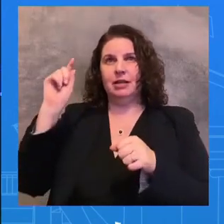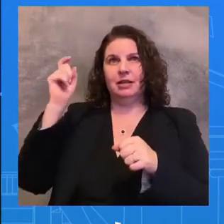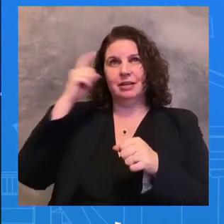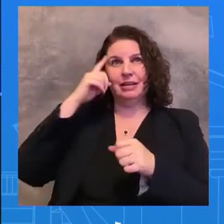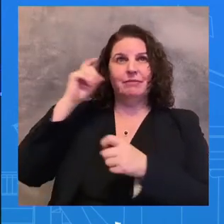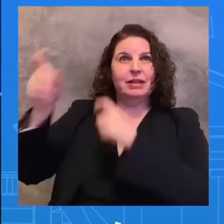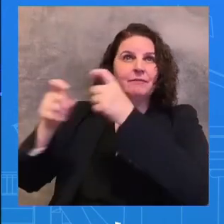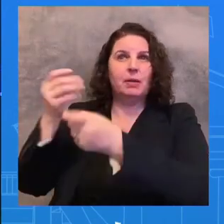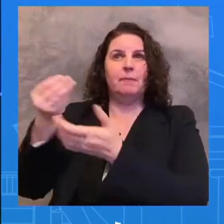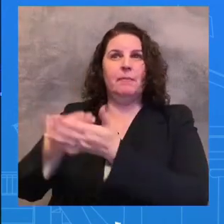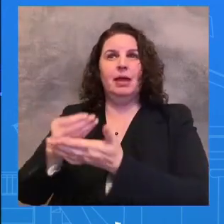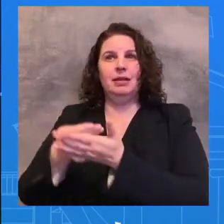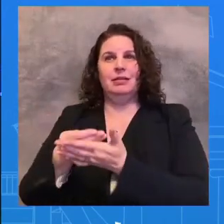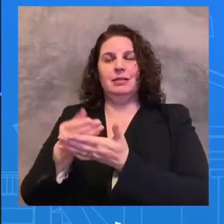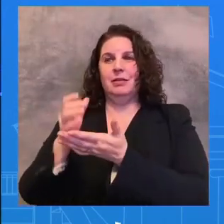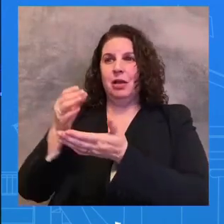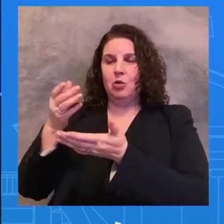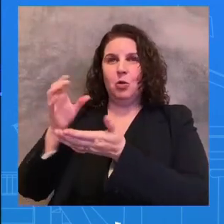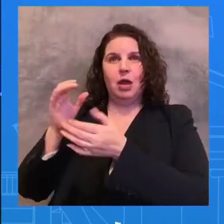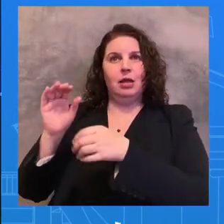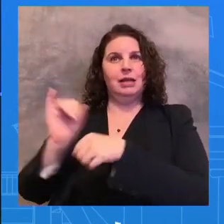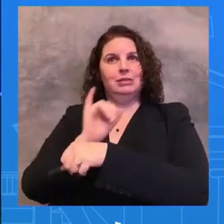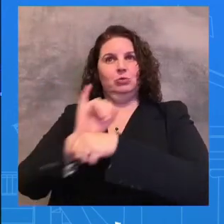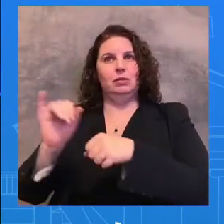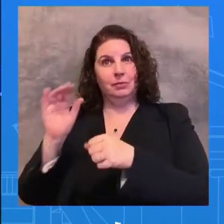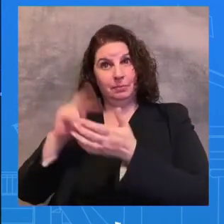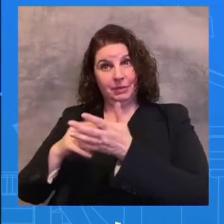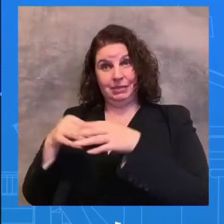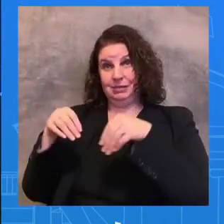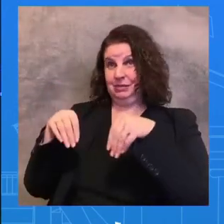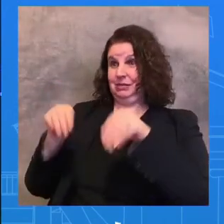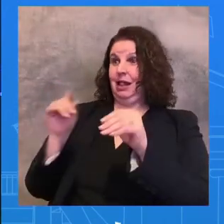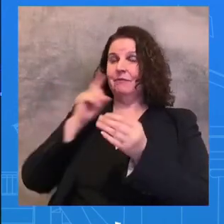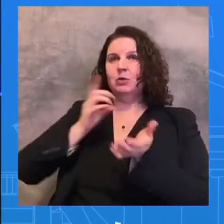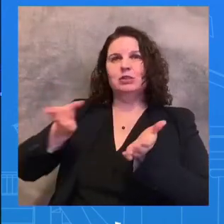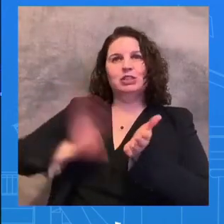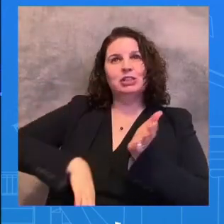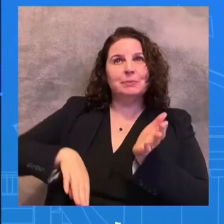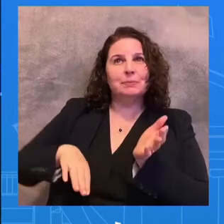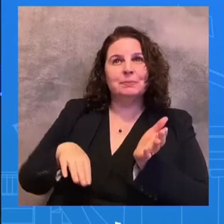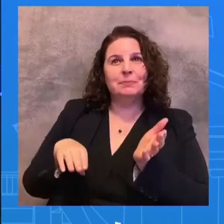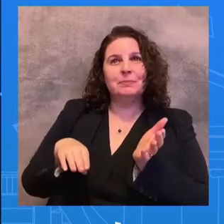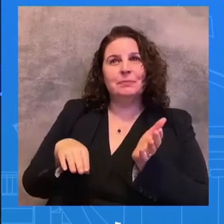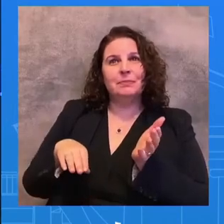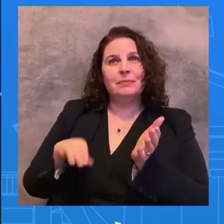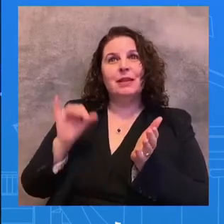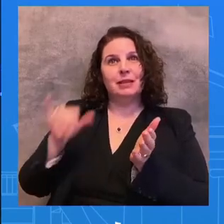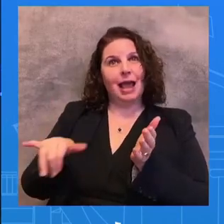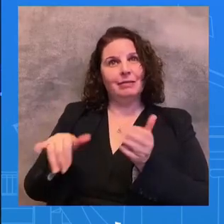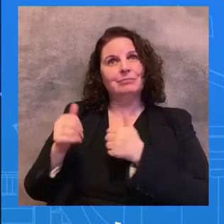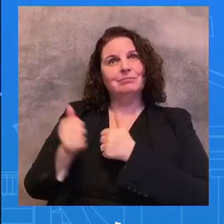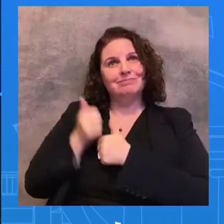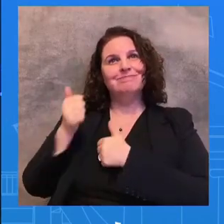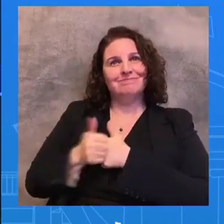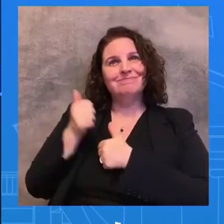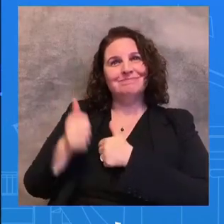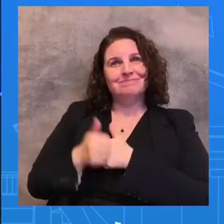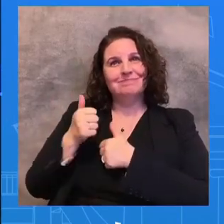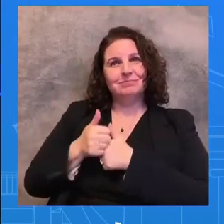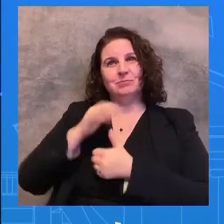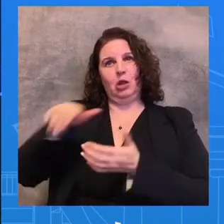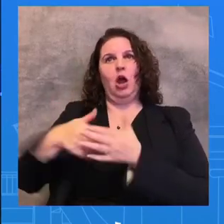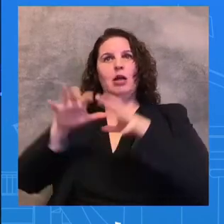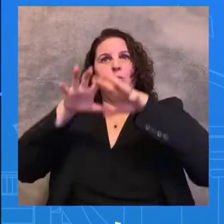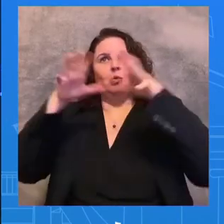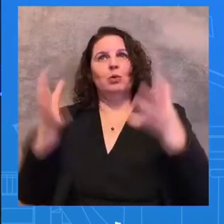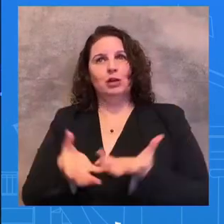quantity of good and then flood the global markets with it threatens to create global imbalances that are not stabilizing. That's why it's not surprising